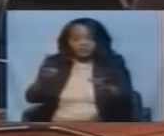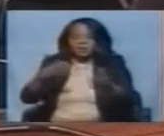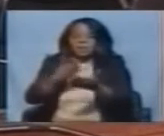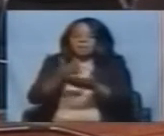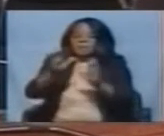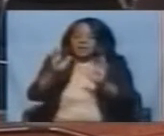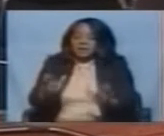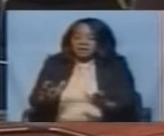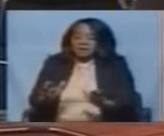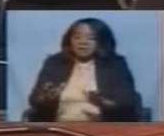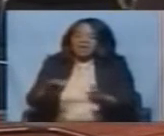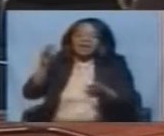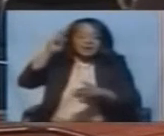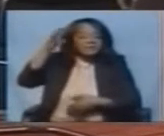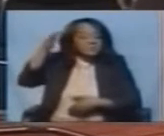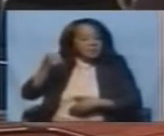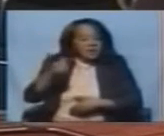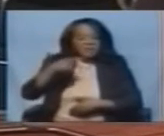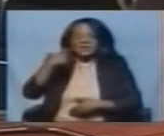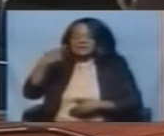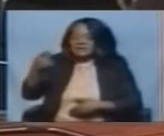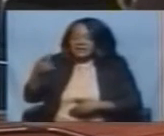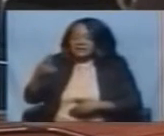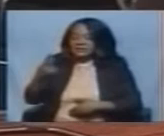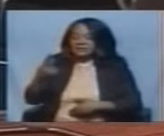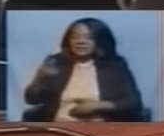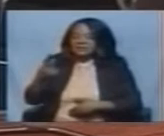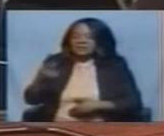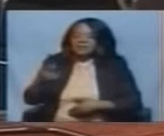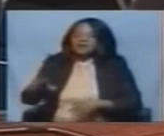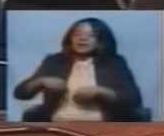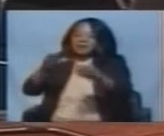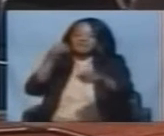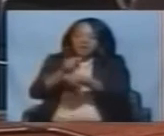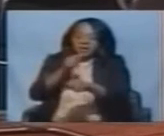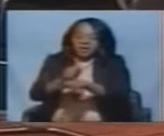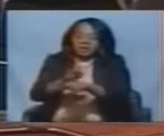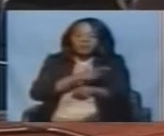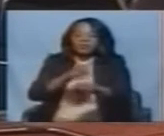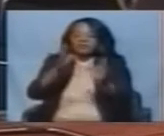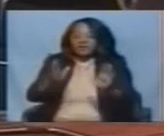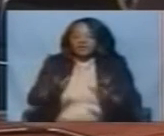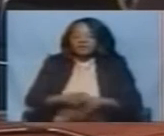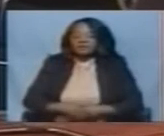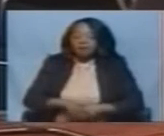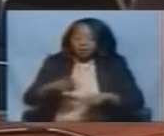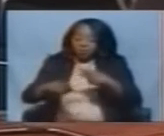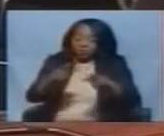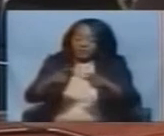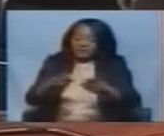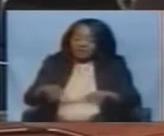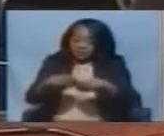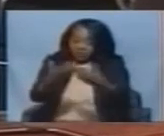we are saying employ professional people. Okay. Corruption still continues. No. I'm giving you the process. You need to understand. That's why we are saying if we have